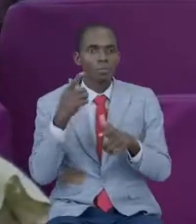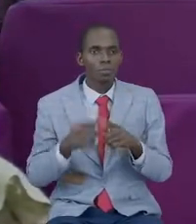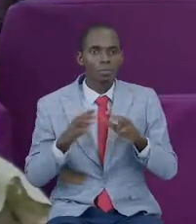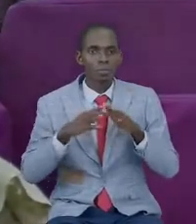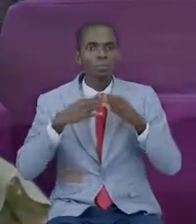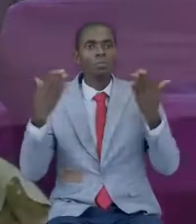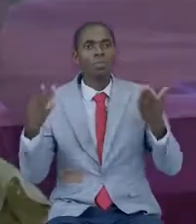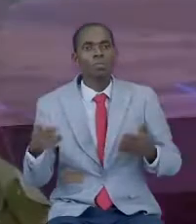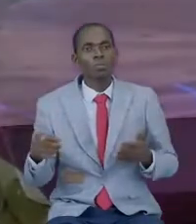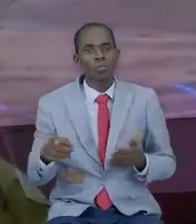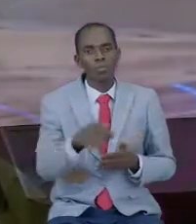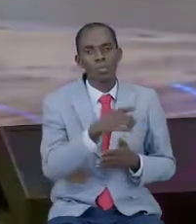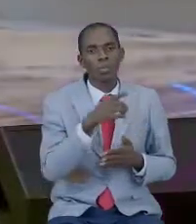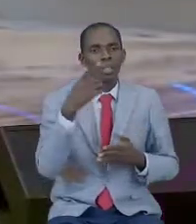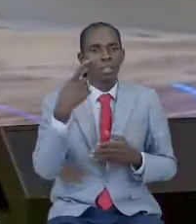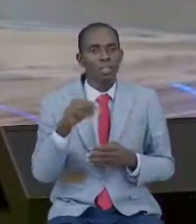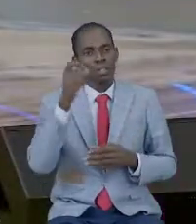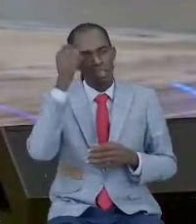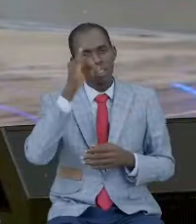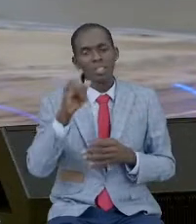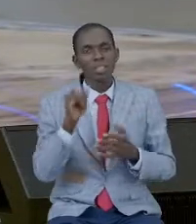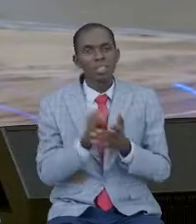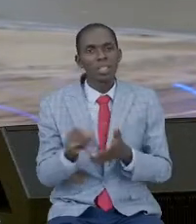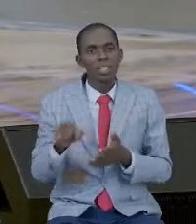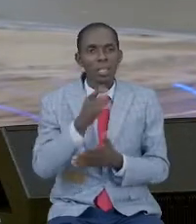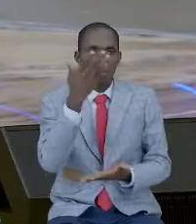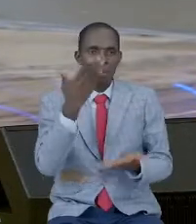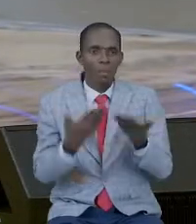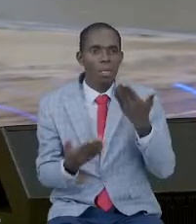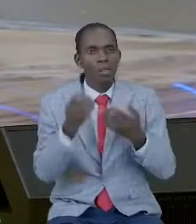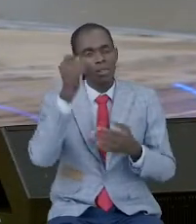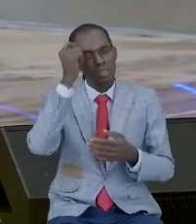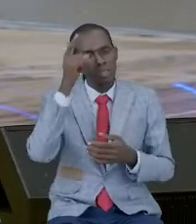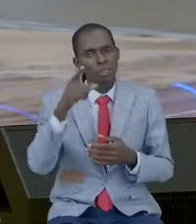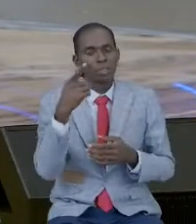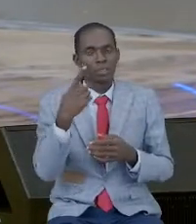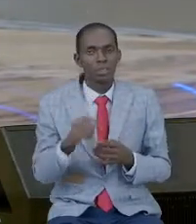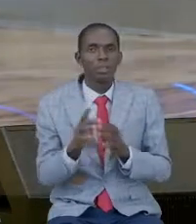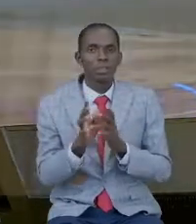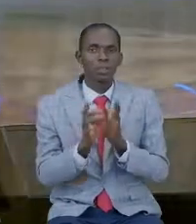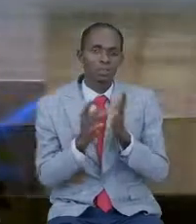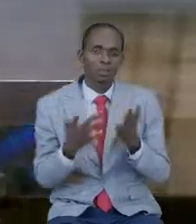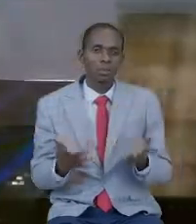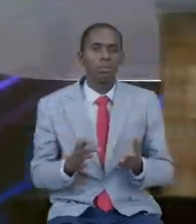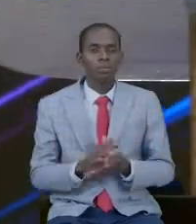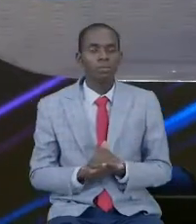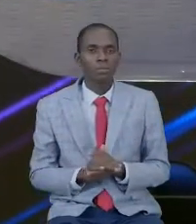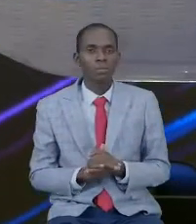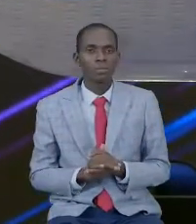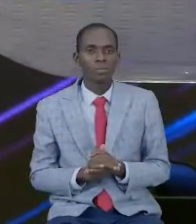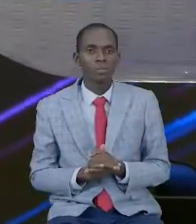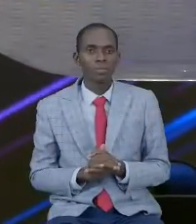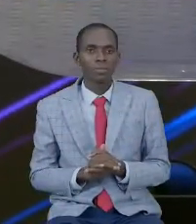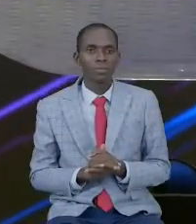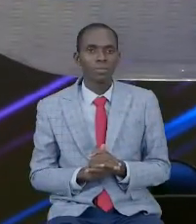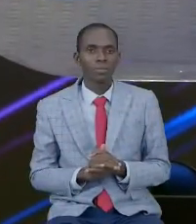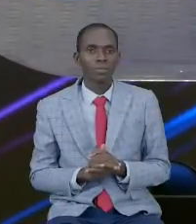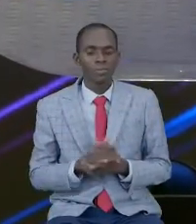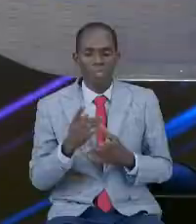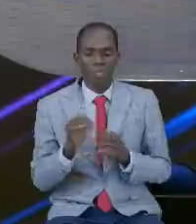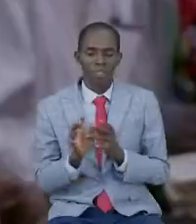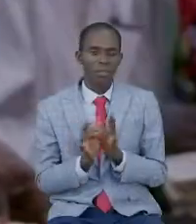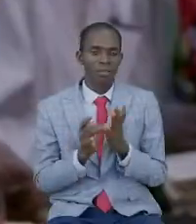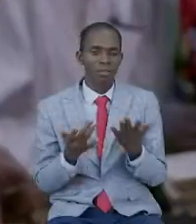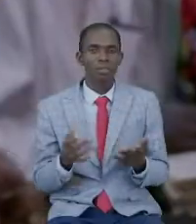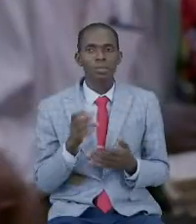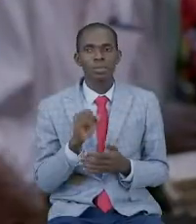their understanding that they might understand the scriptures. The